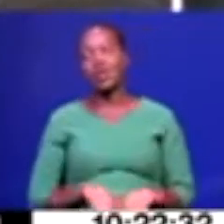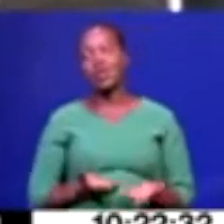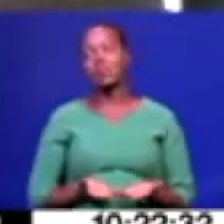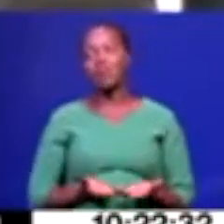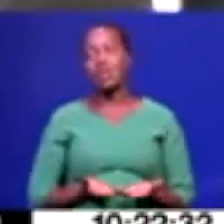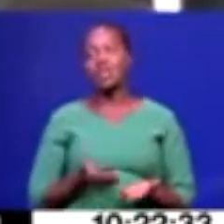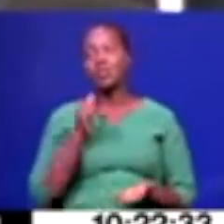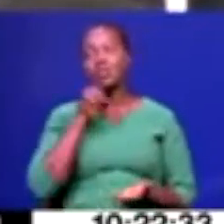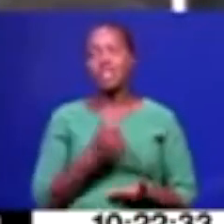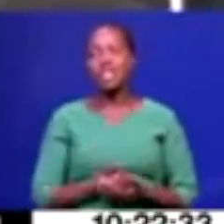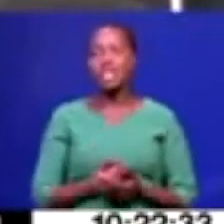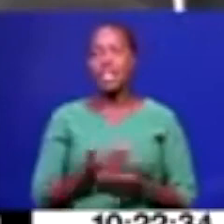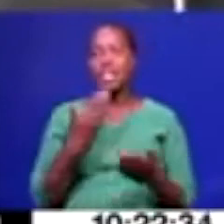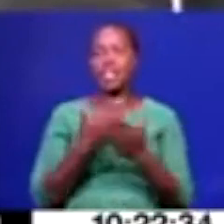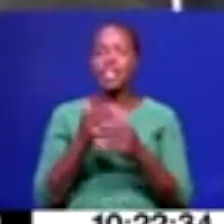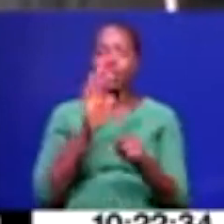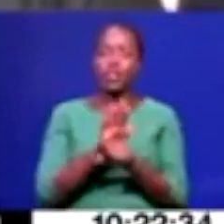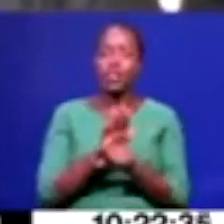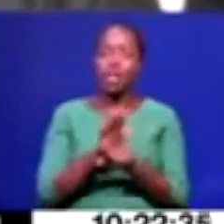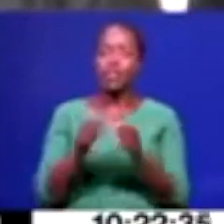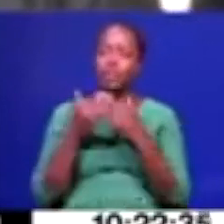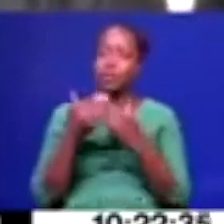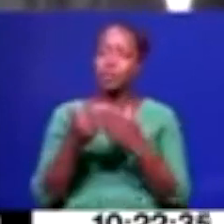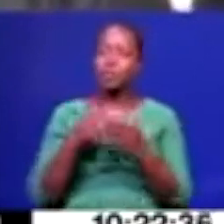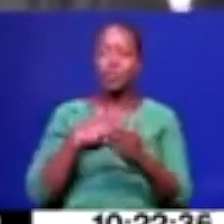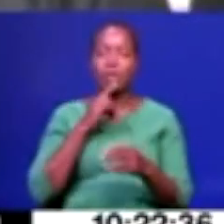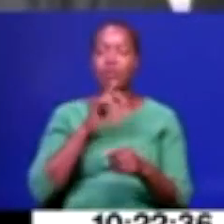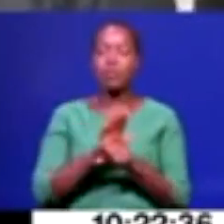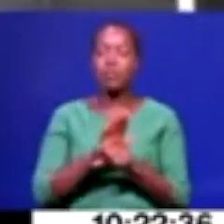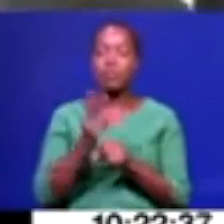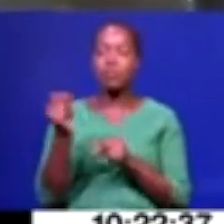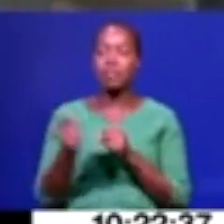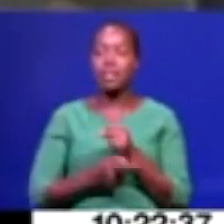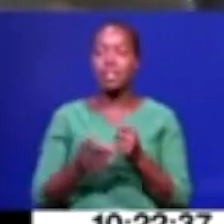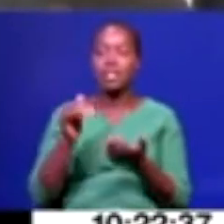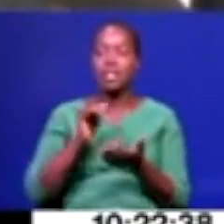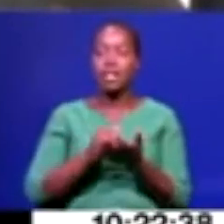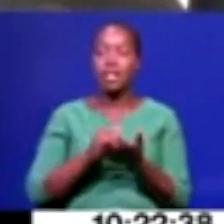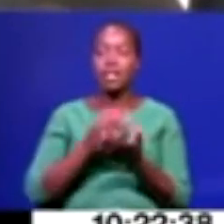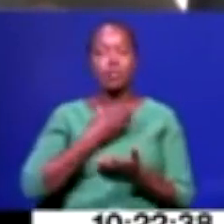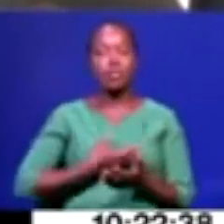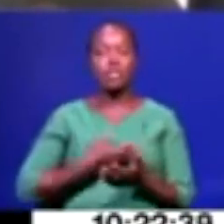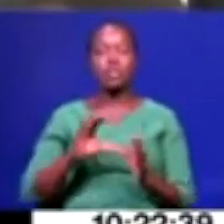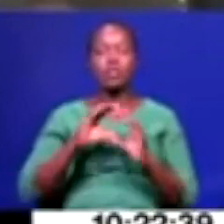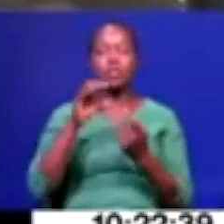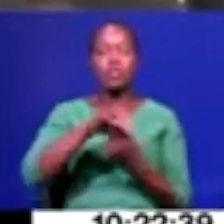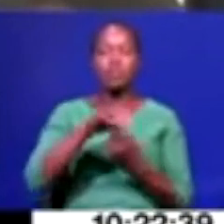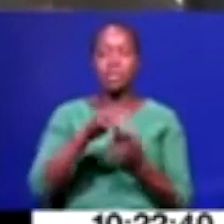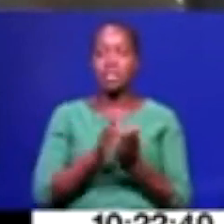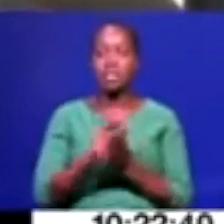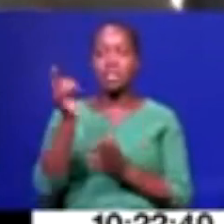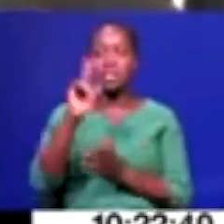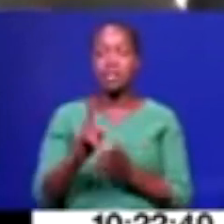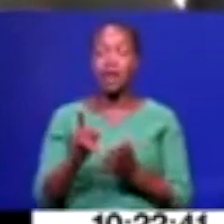Itakuwa mzuri. Thanks so much for this, and I really appreciate it. For me, I promise in 2 months' time, we're getting a medal at the World Championships. And it's never